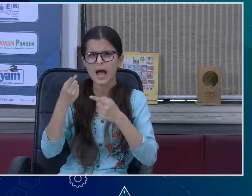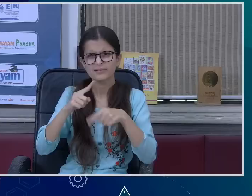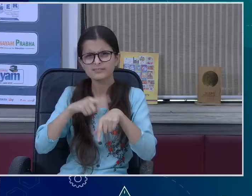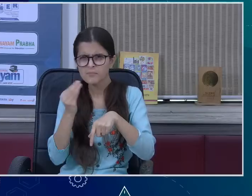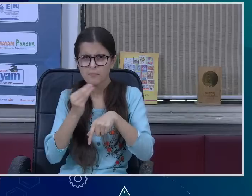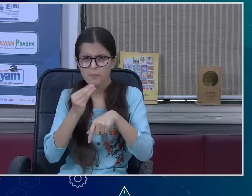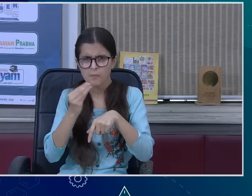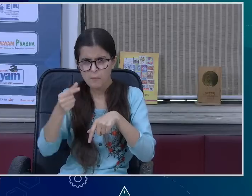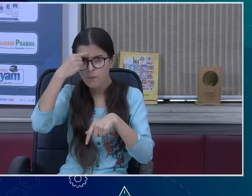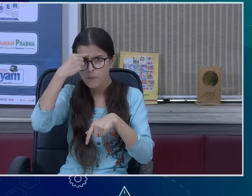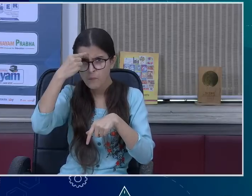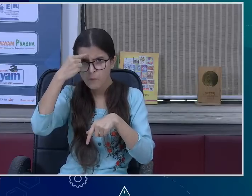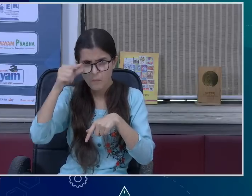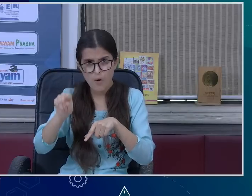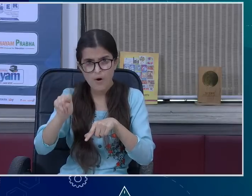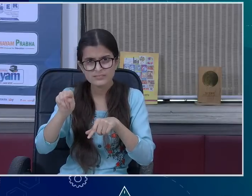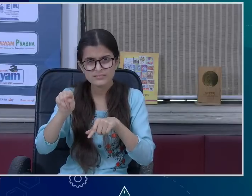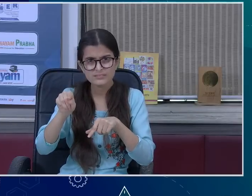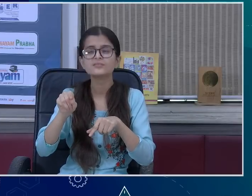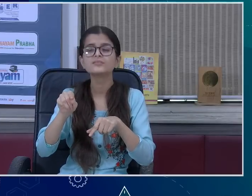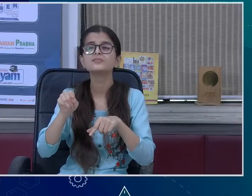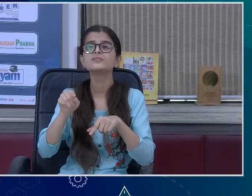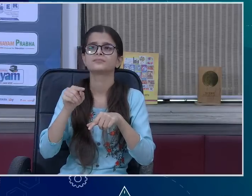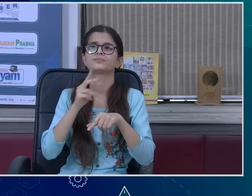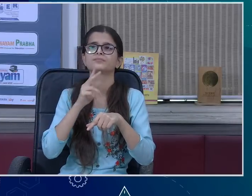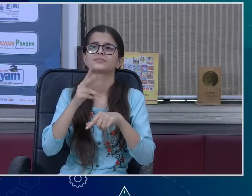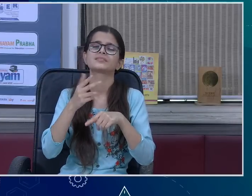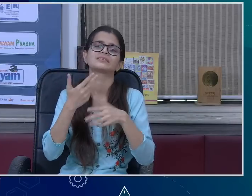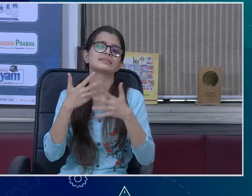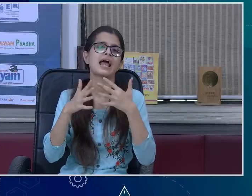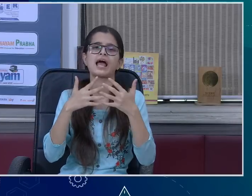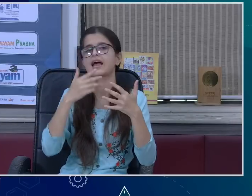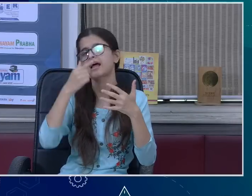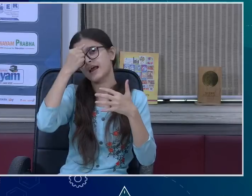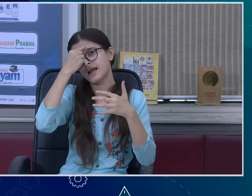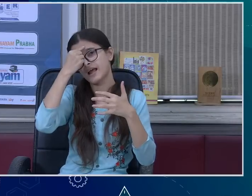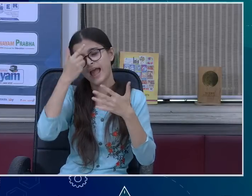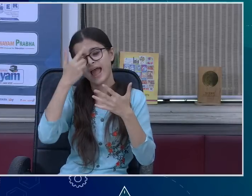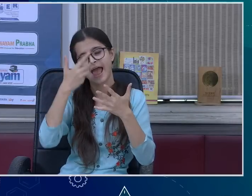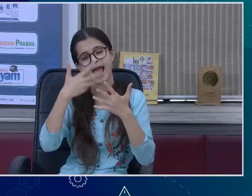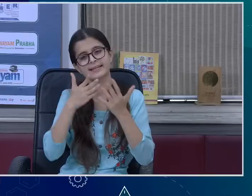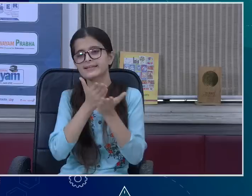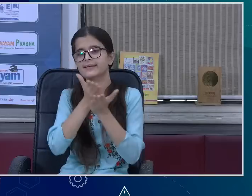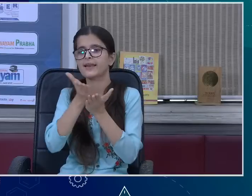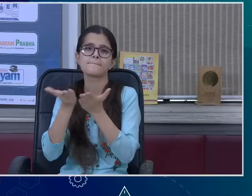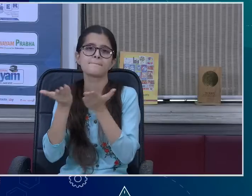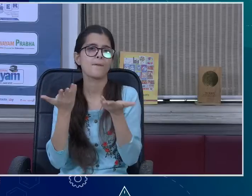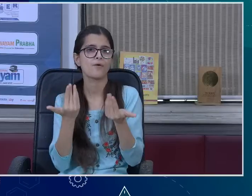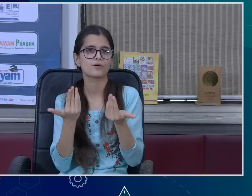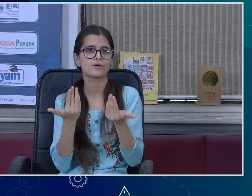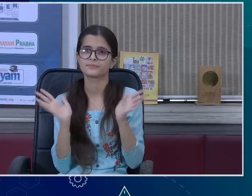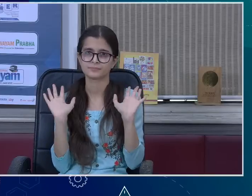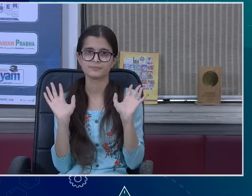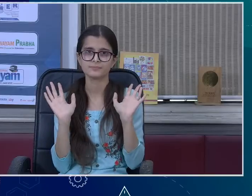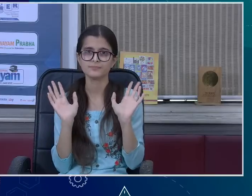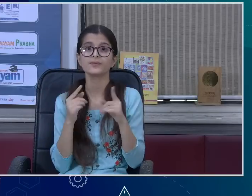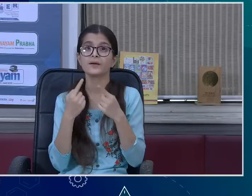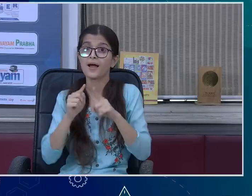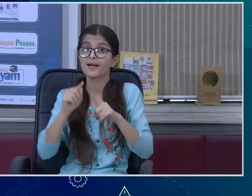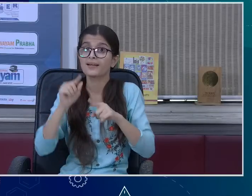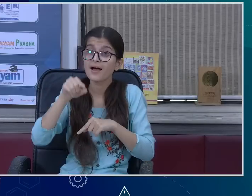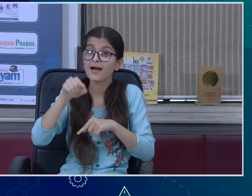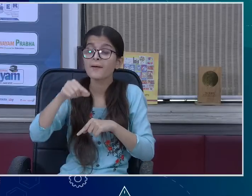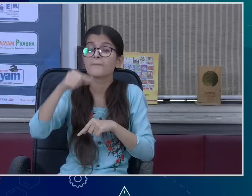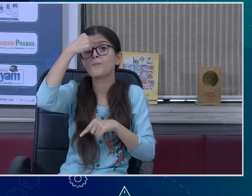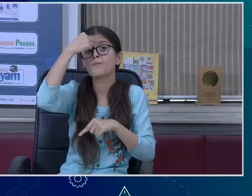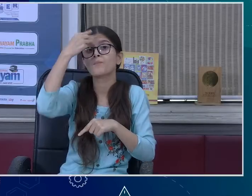See, that the problem may be there in any individual, any time. But the only thing is when the problem